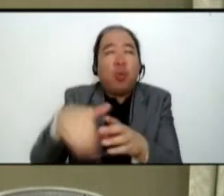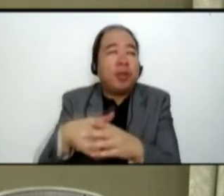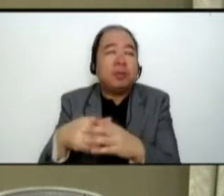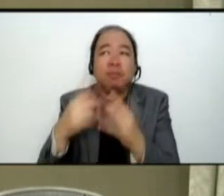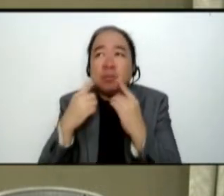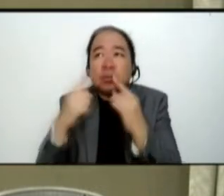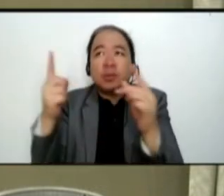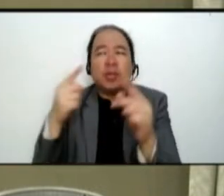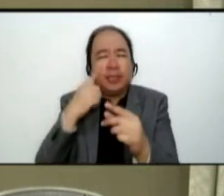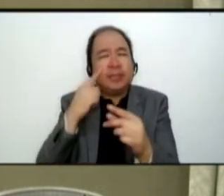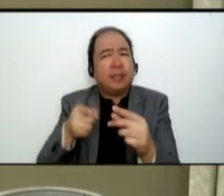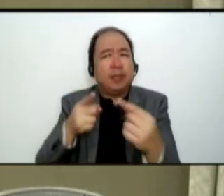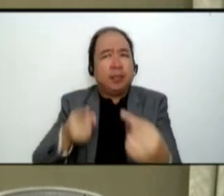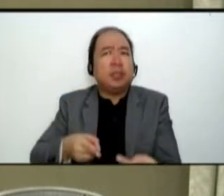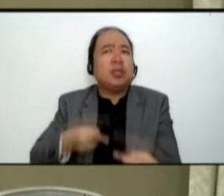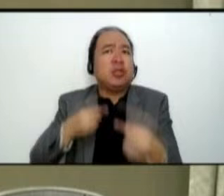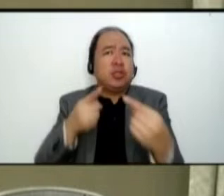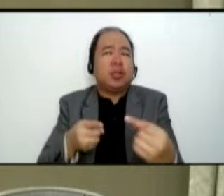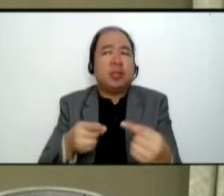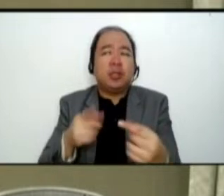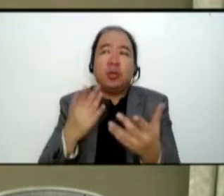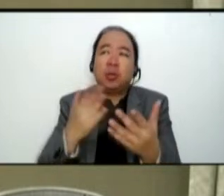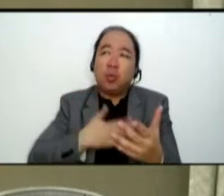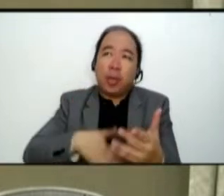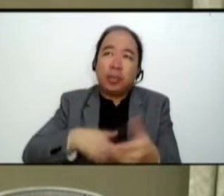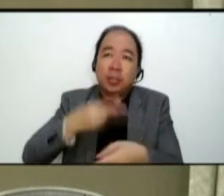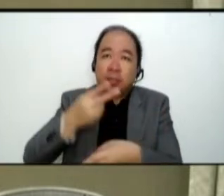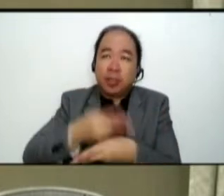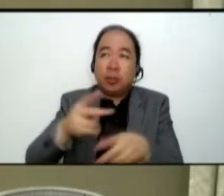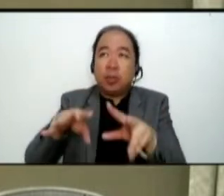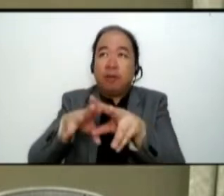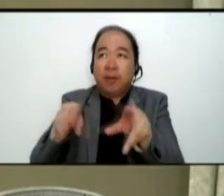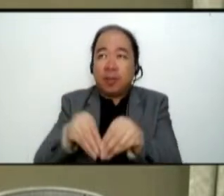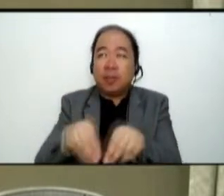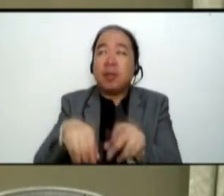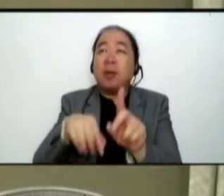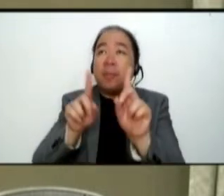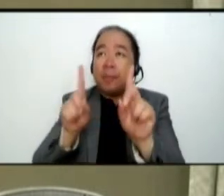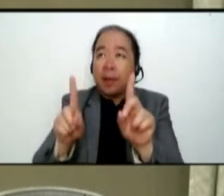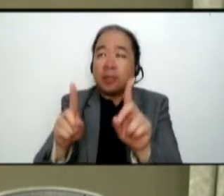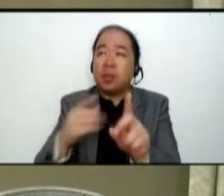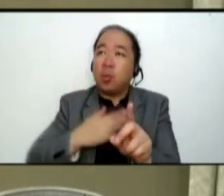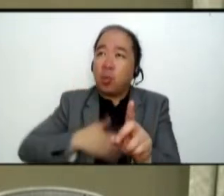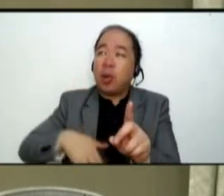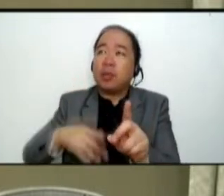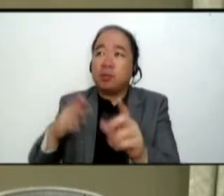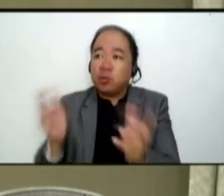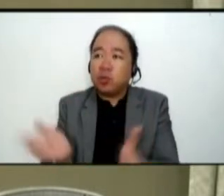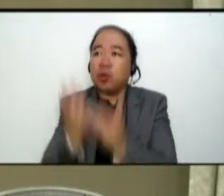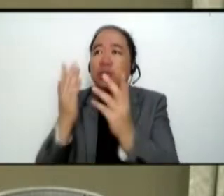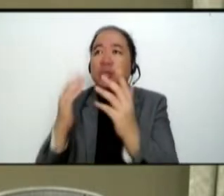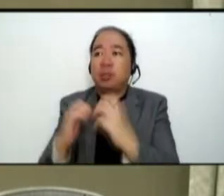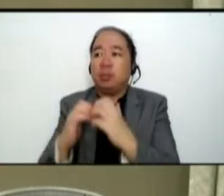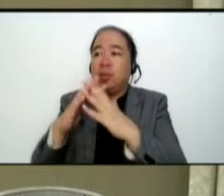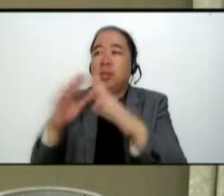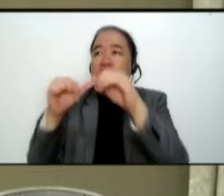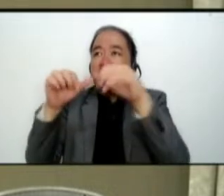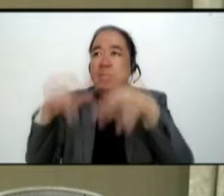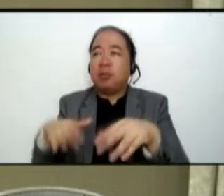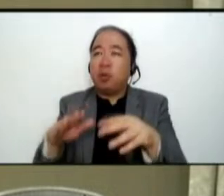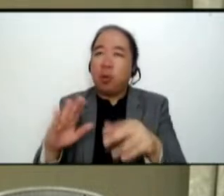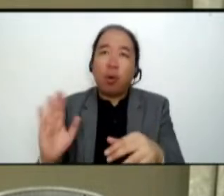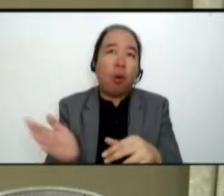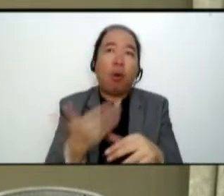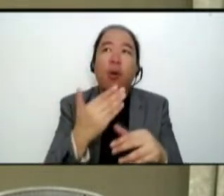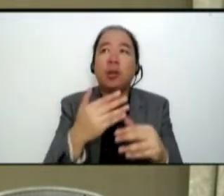as a society, that you want to nurture the family, but you want to enable a system that all generations come together.